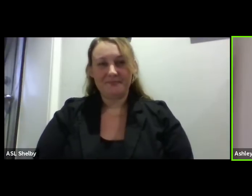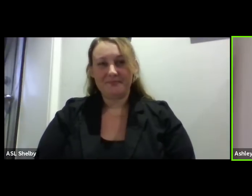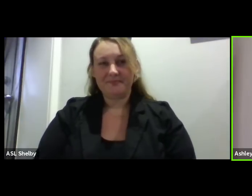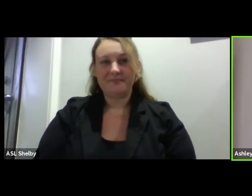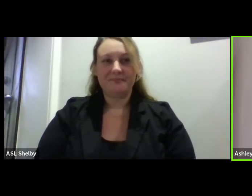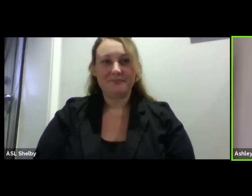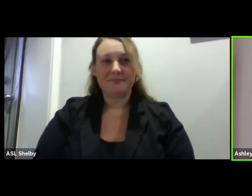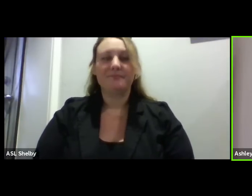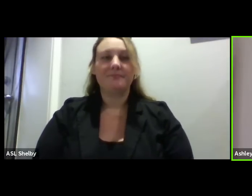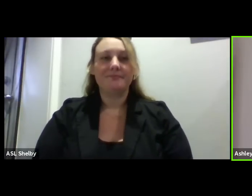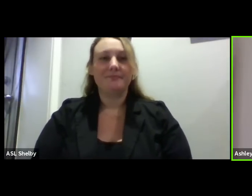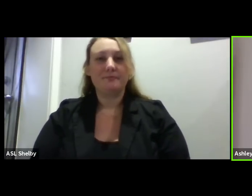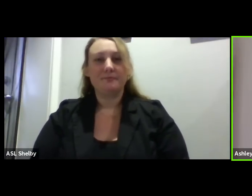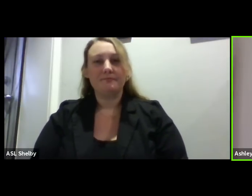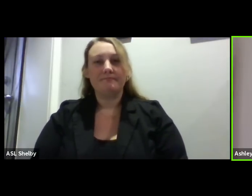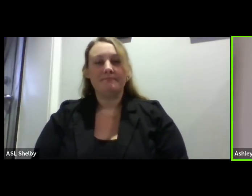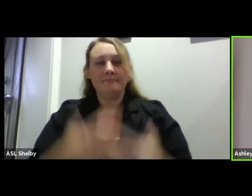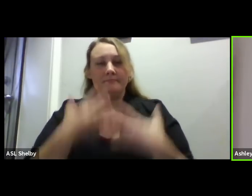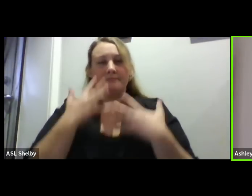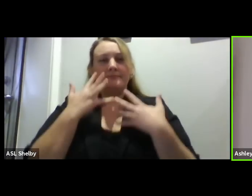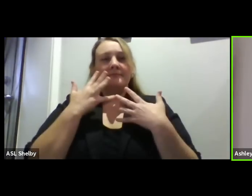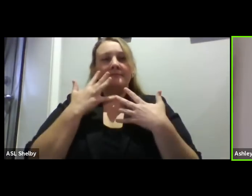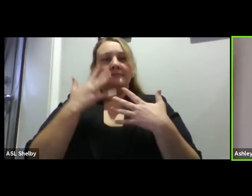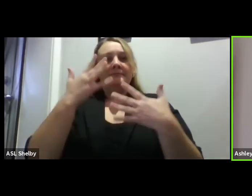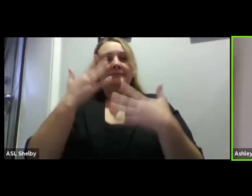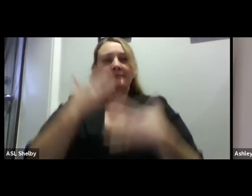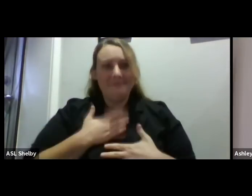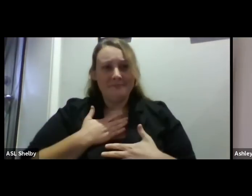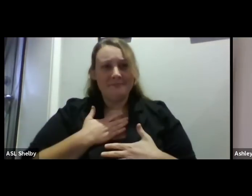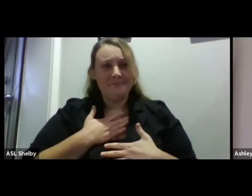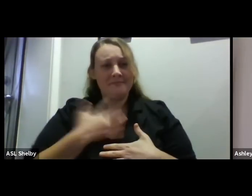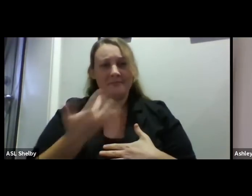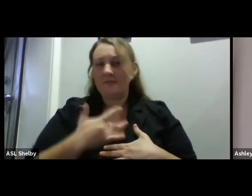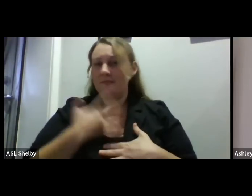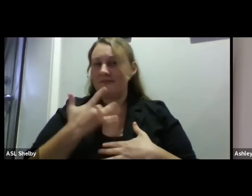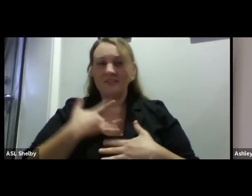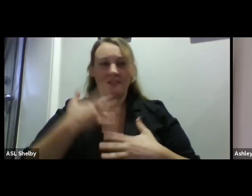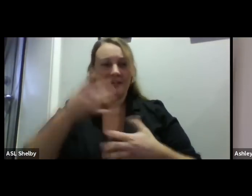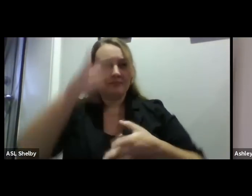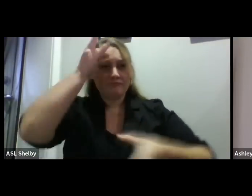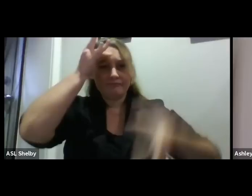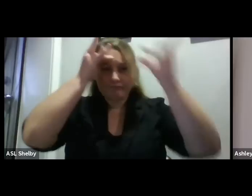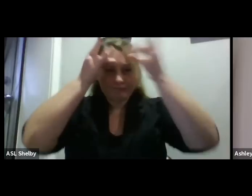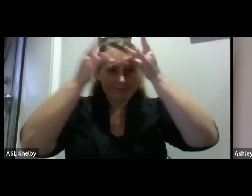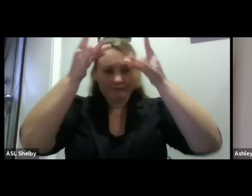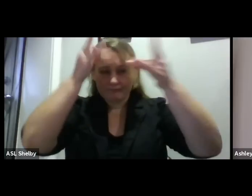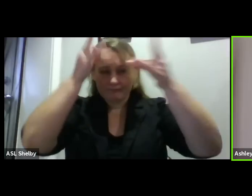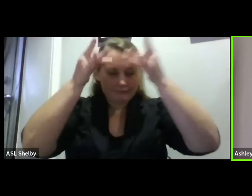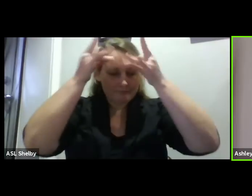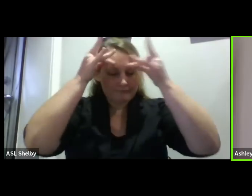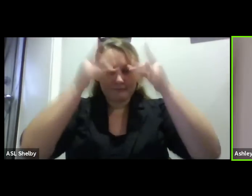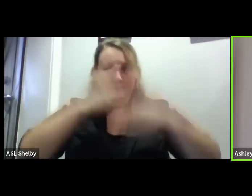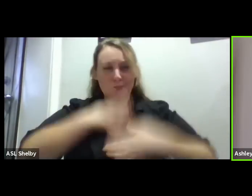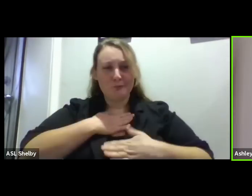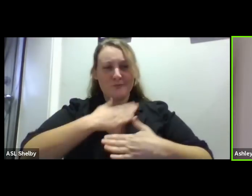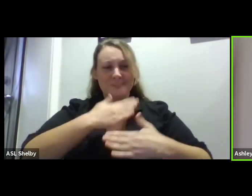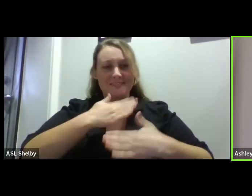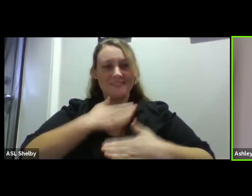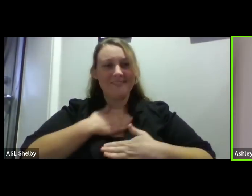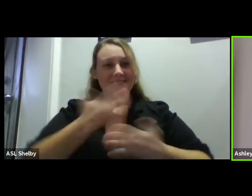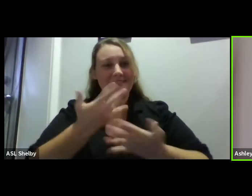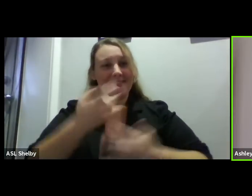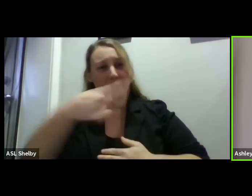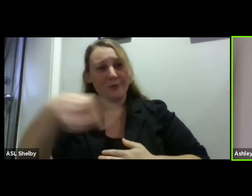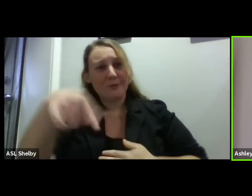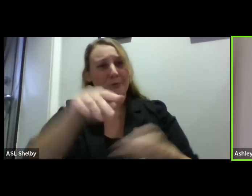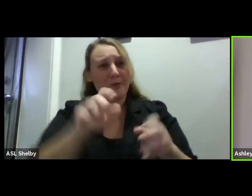I feel like I'm taking it all in as we go. And I want to give you guys the opportunity to do so as well as we continue